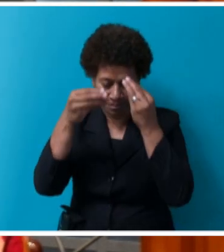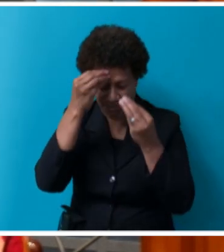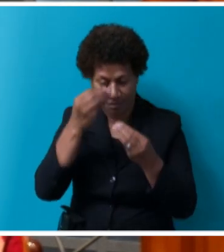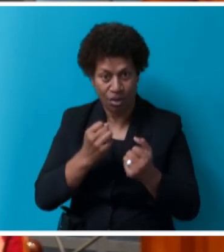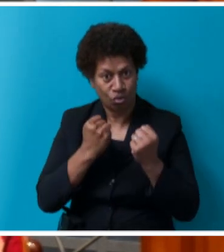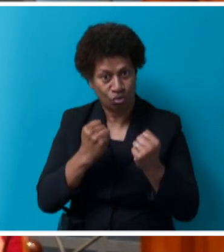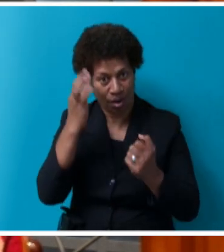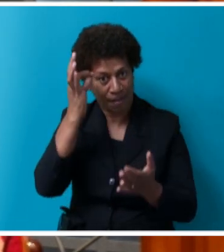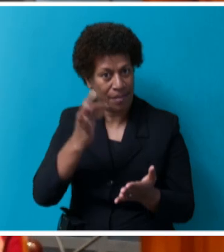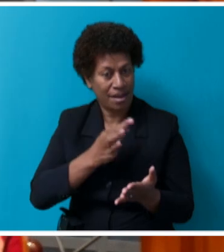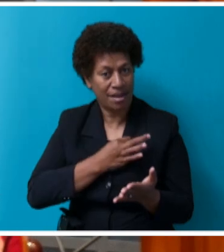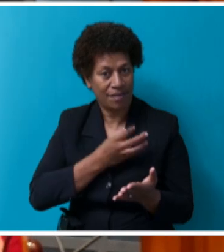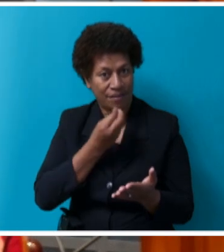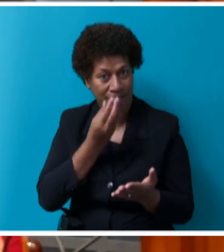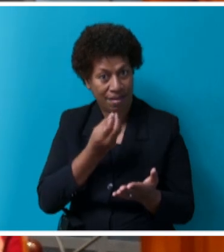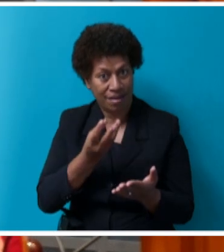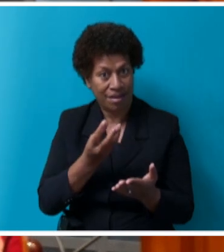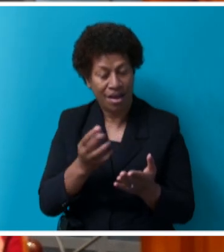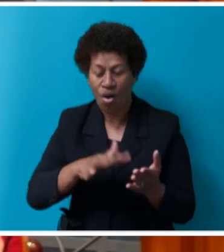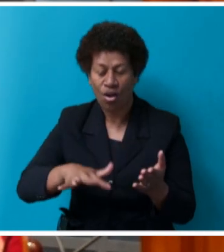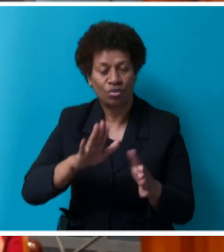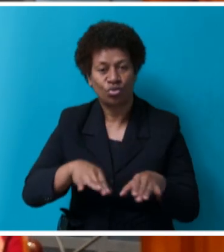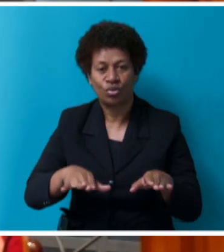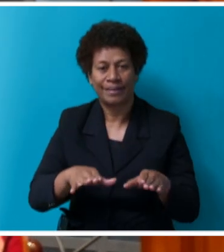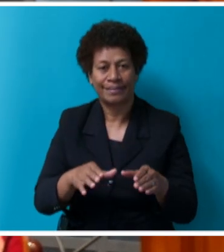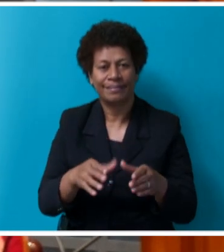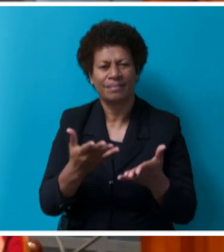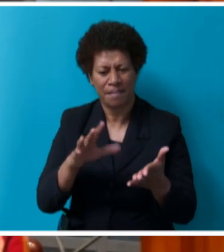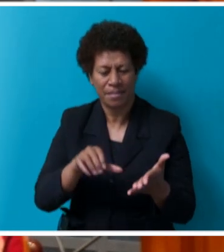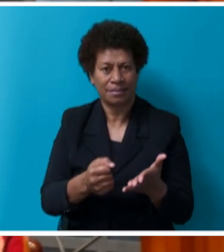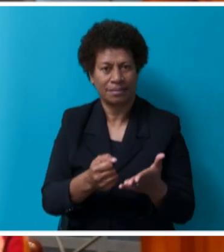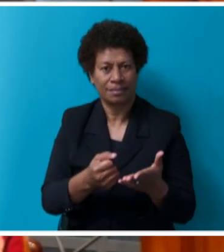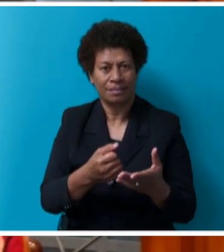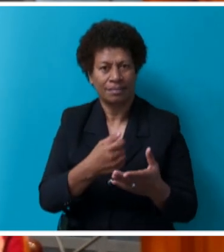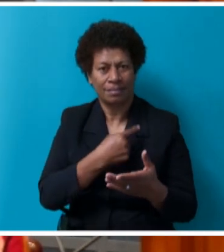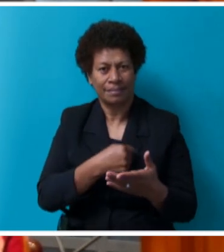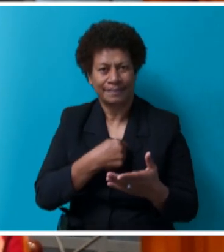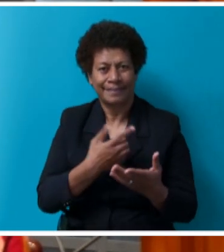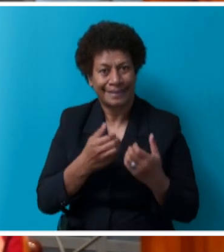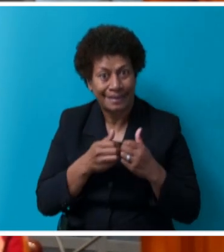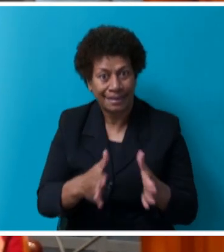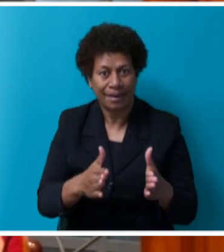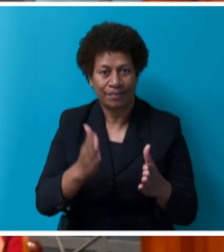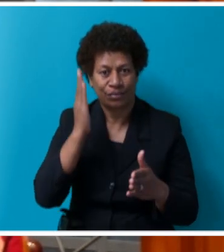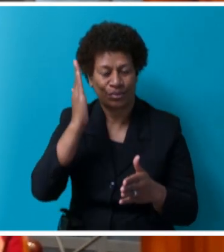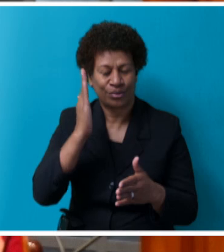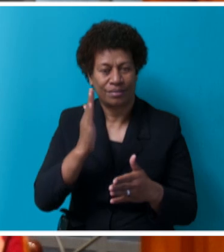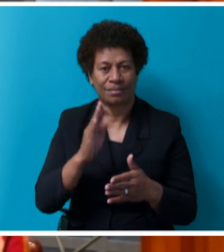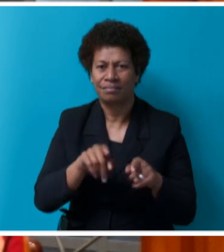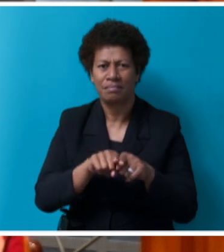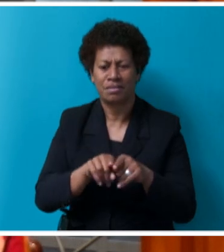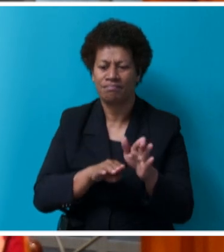child deserves the best start in life. Full-day pre-primary programs are a significant step in